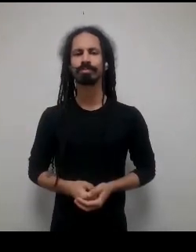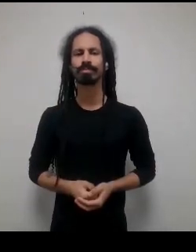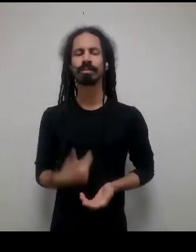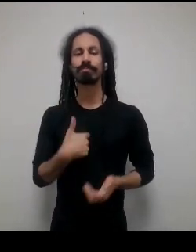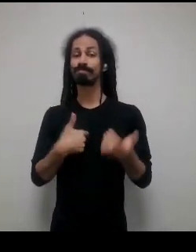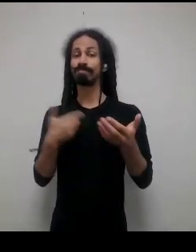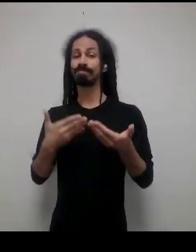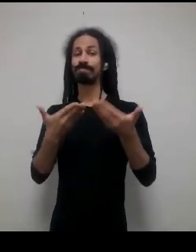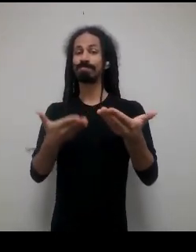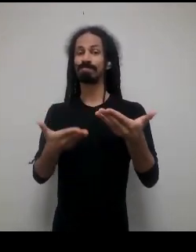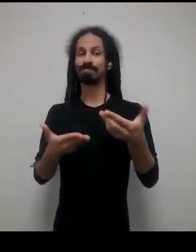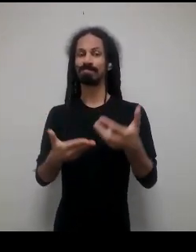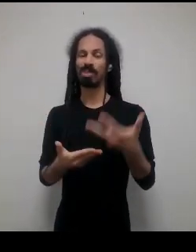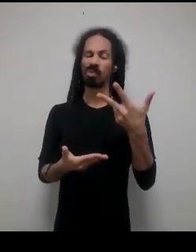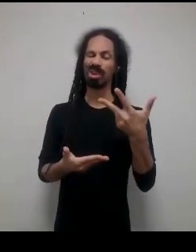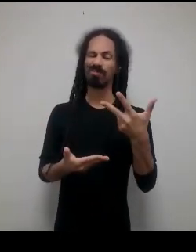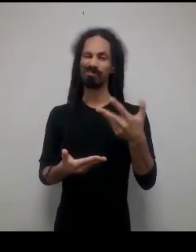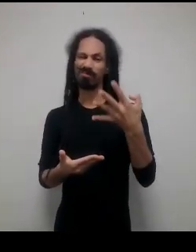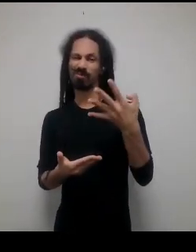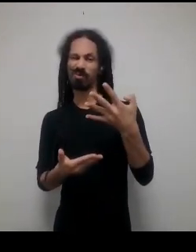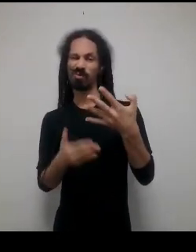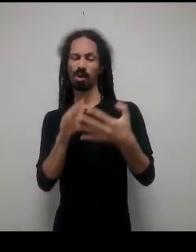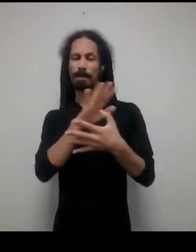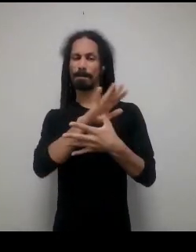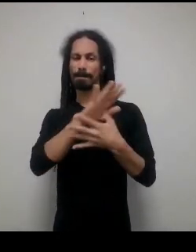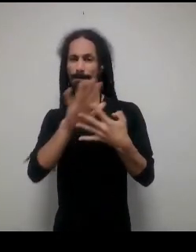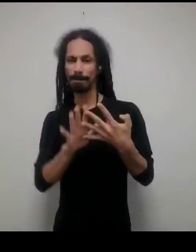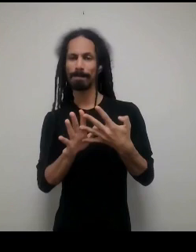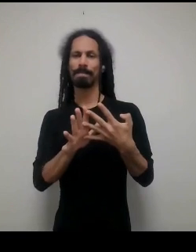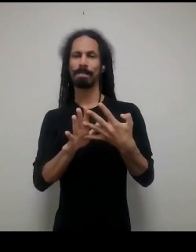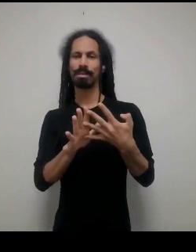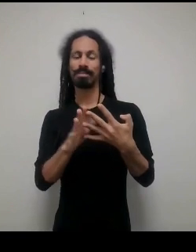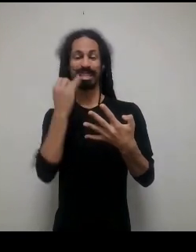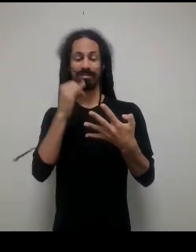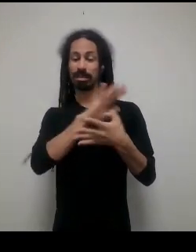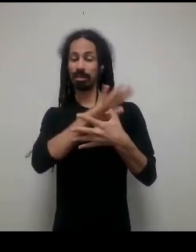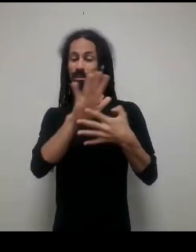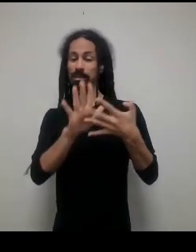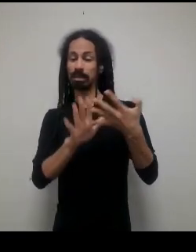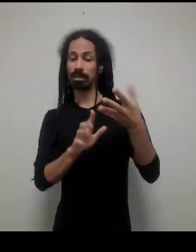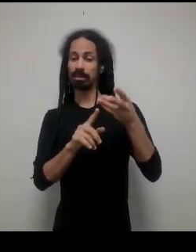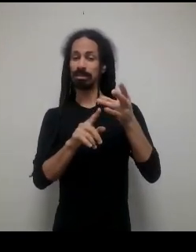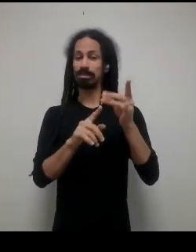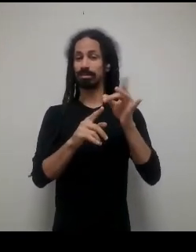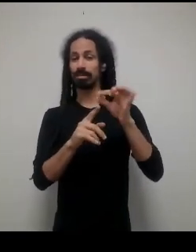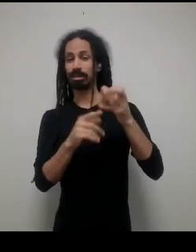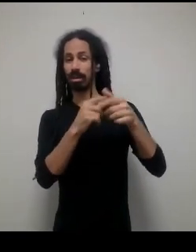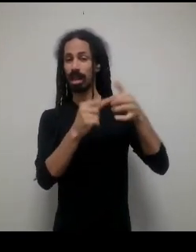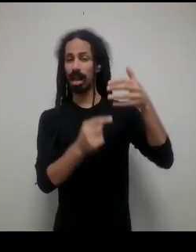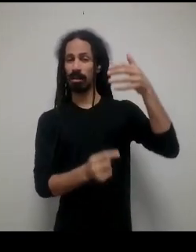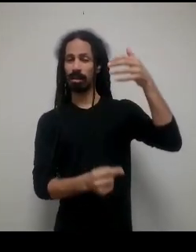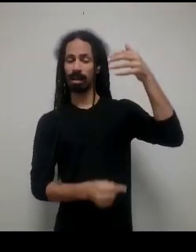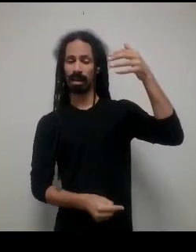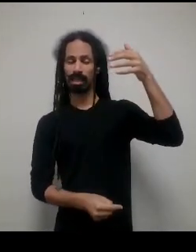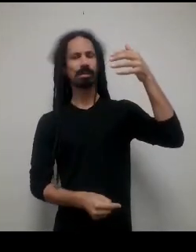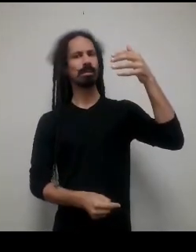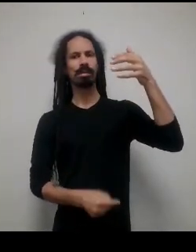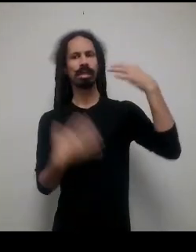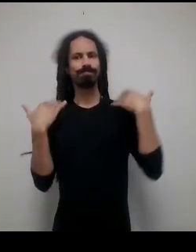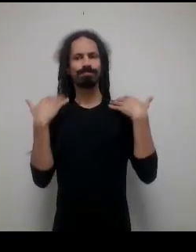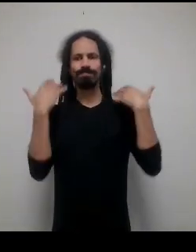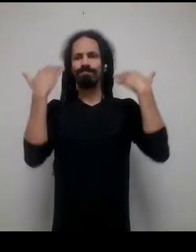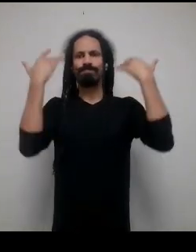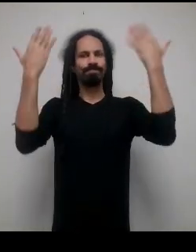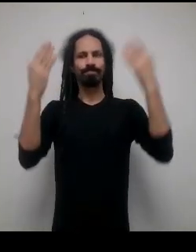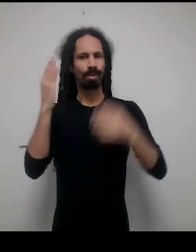or 4 main points. If we include 5, 6, 7, 8, 9, 10 main points, that may become overwhelming to your audience, and